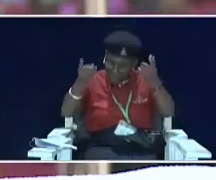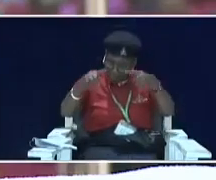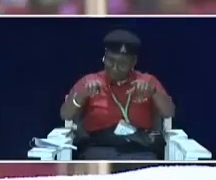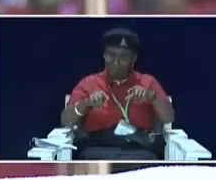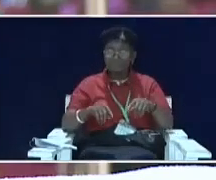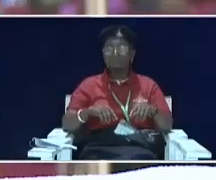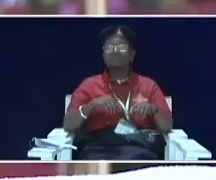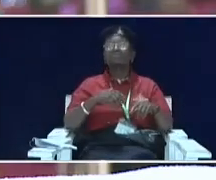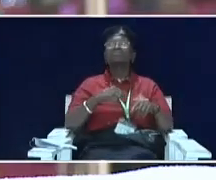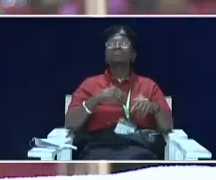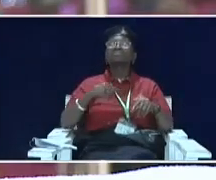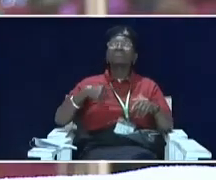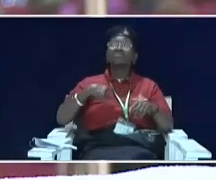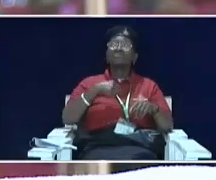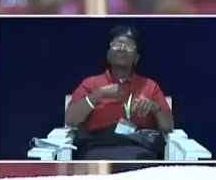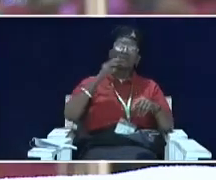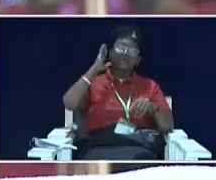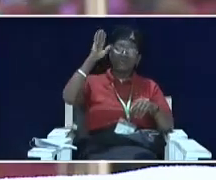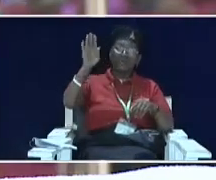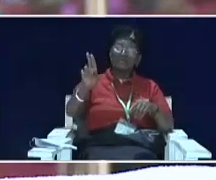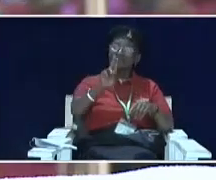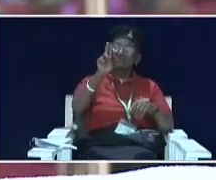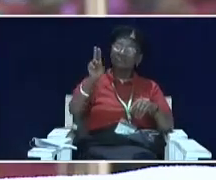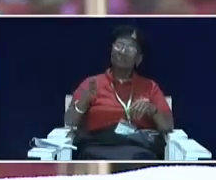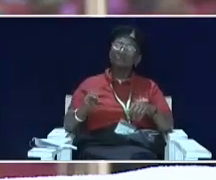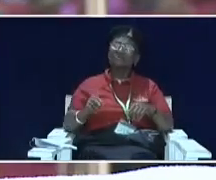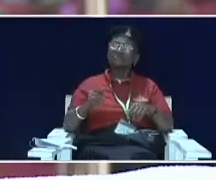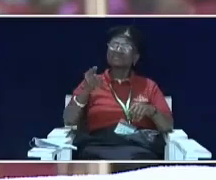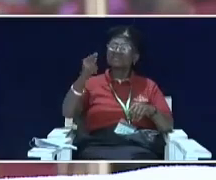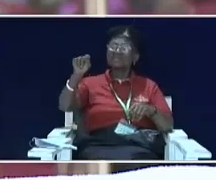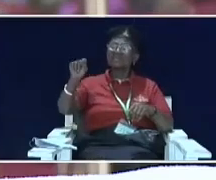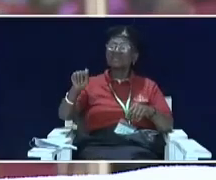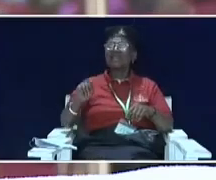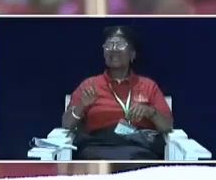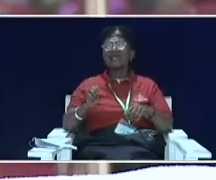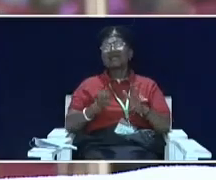And we will use the example in 1 Kings chapter 18,